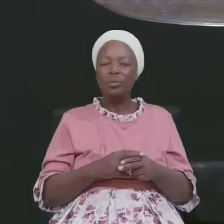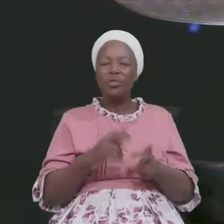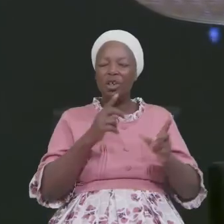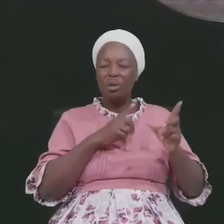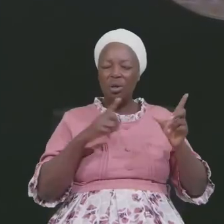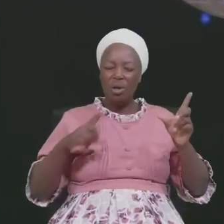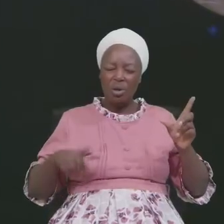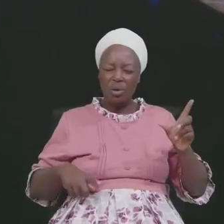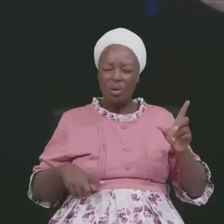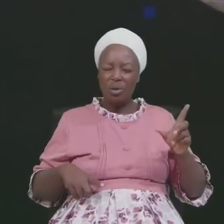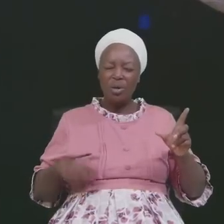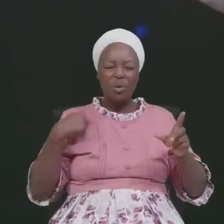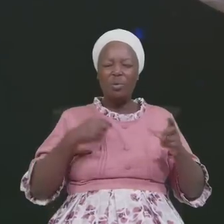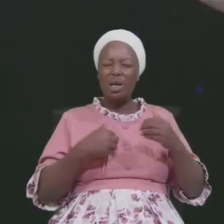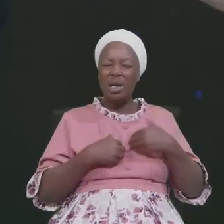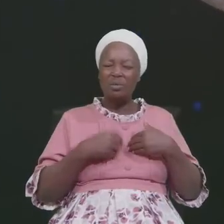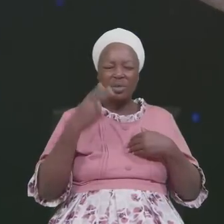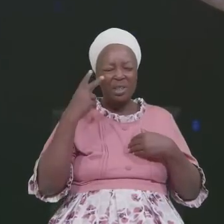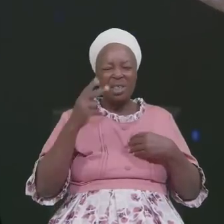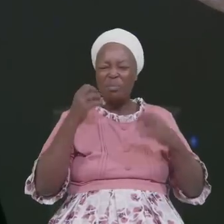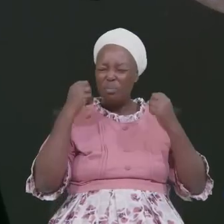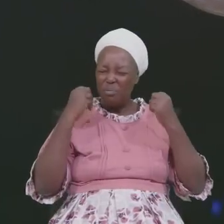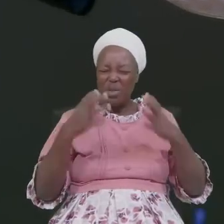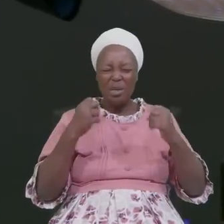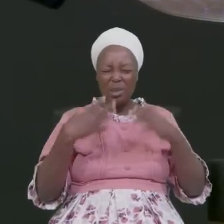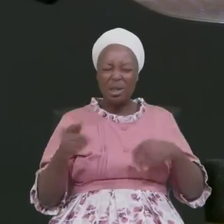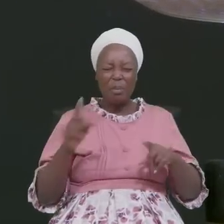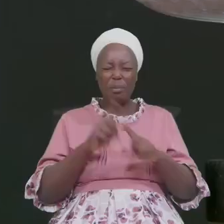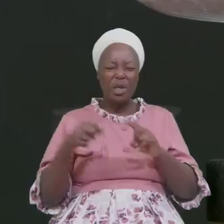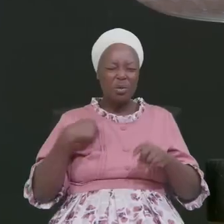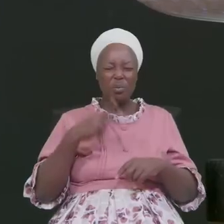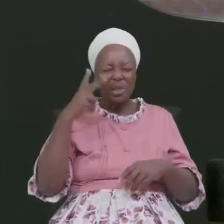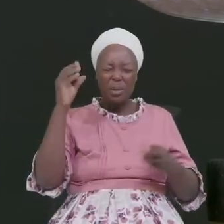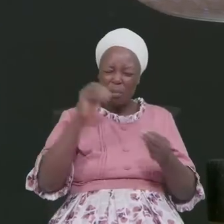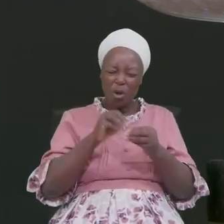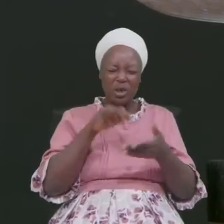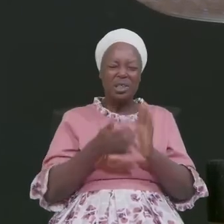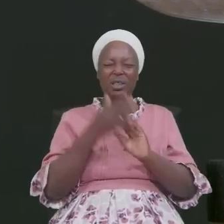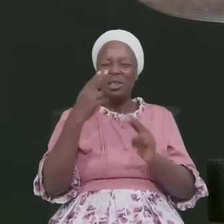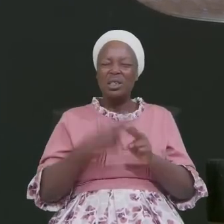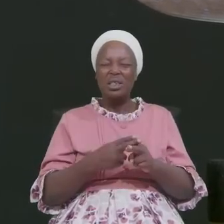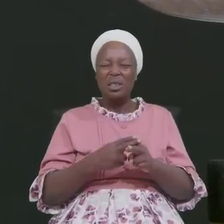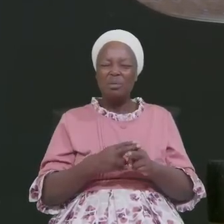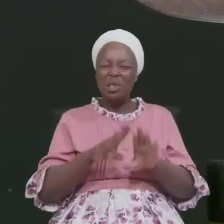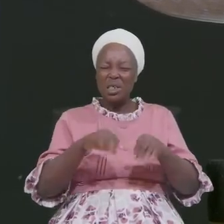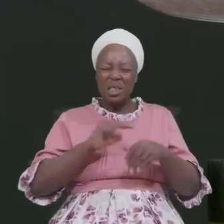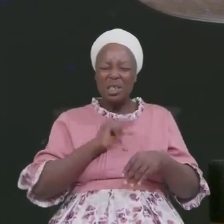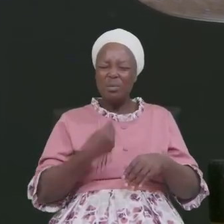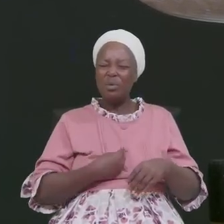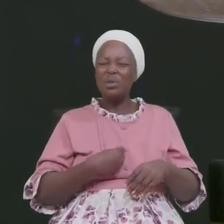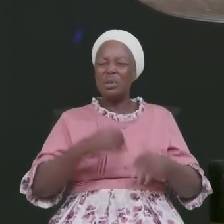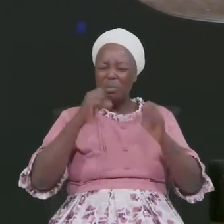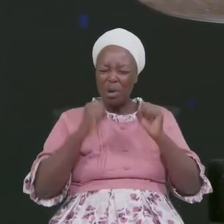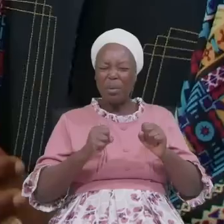Lord, we've seen a lot, but we're going to see more. Amen. Empower every minister